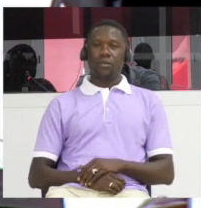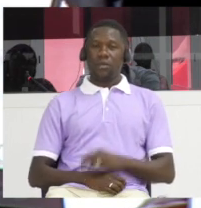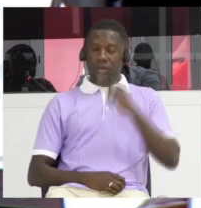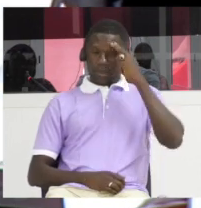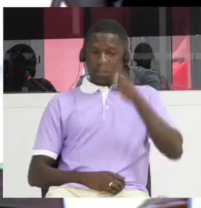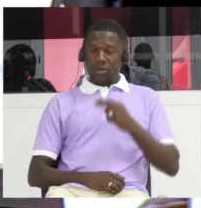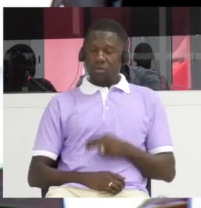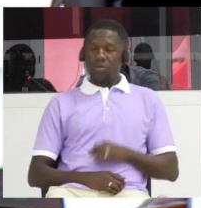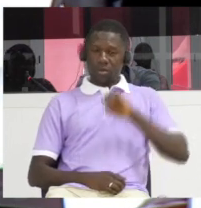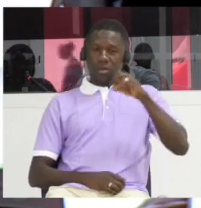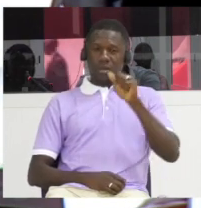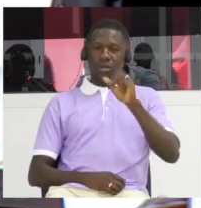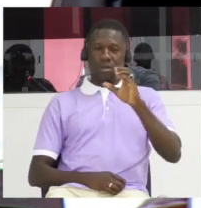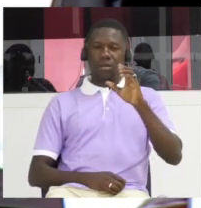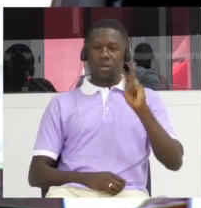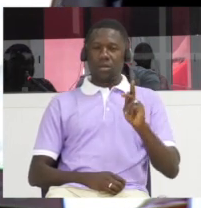went